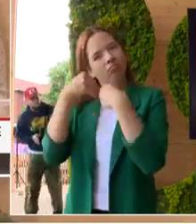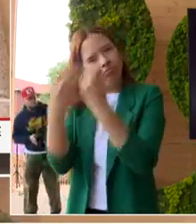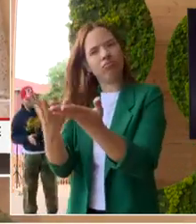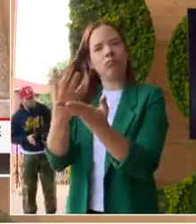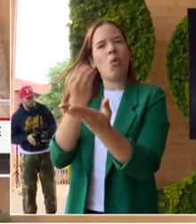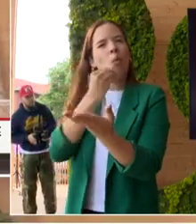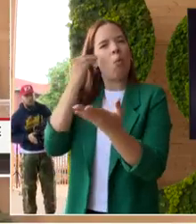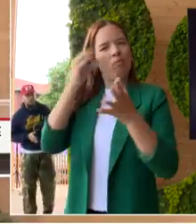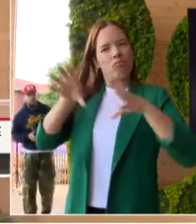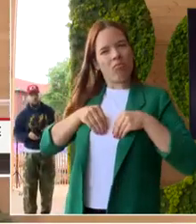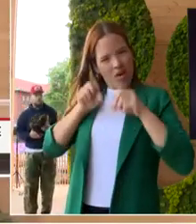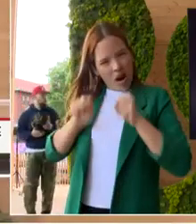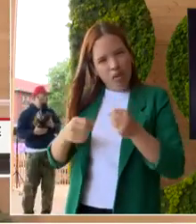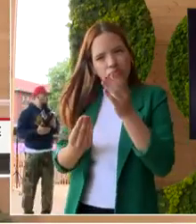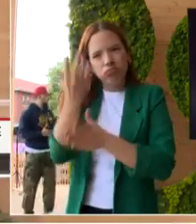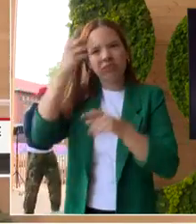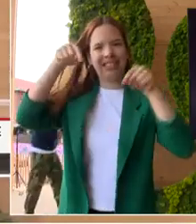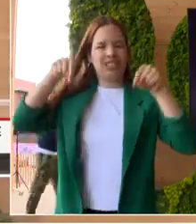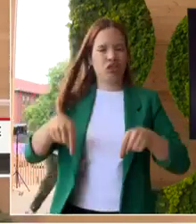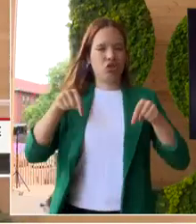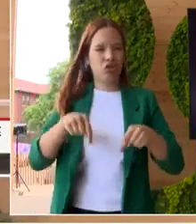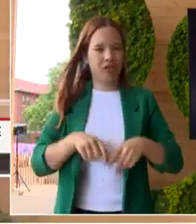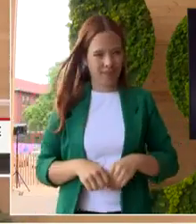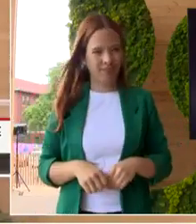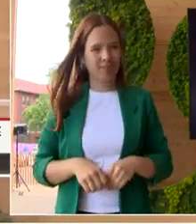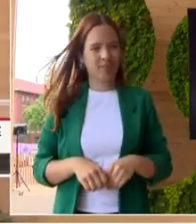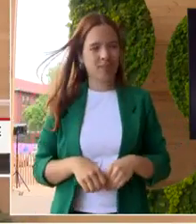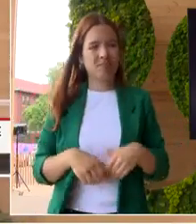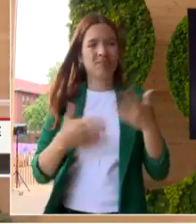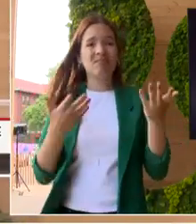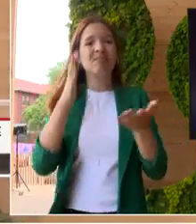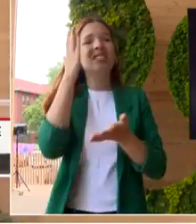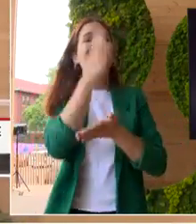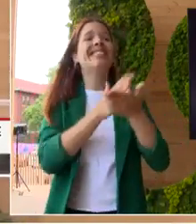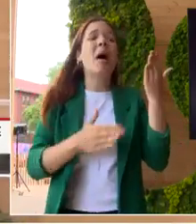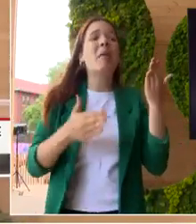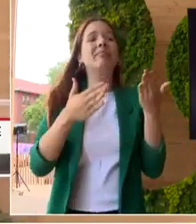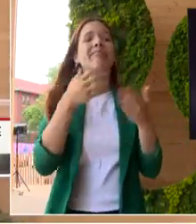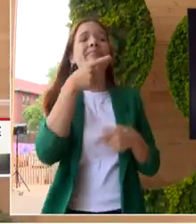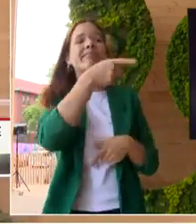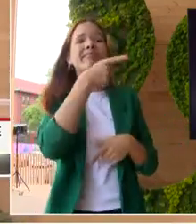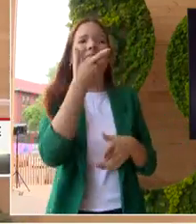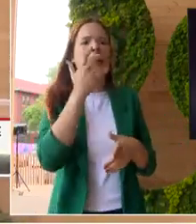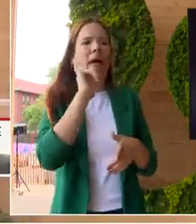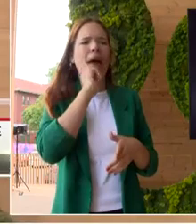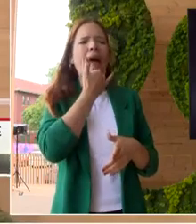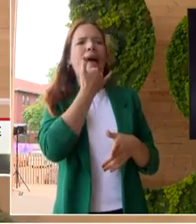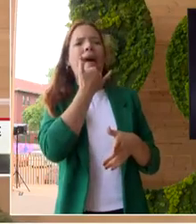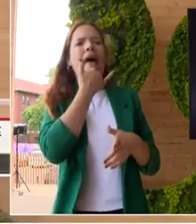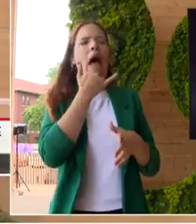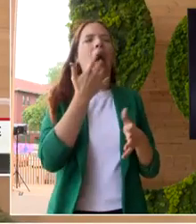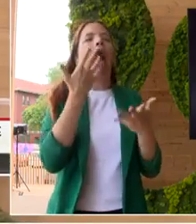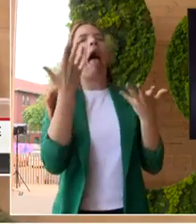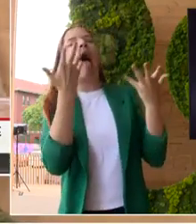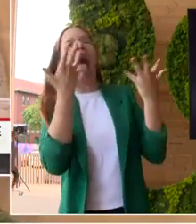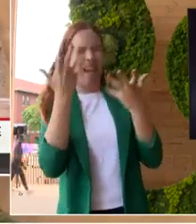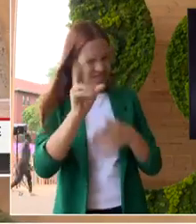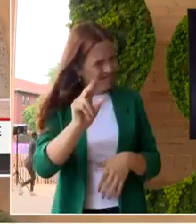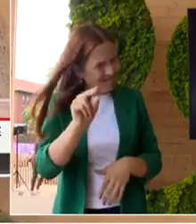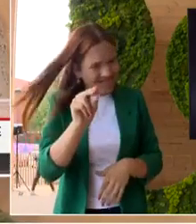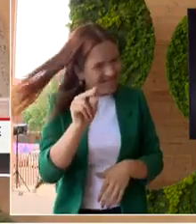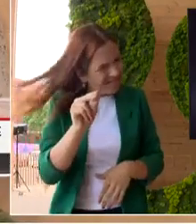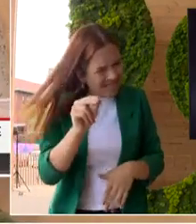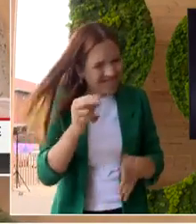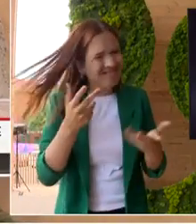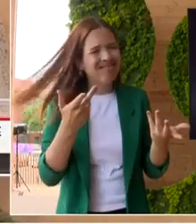And some people think that this happens by accident, that it was just something